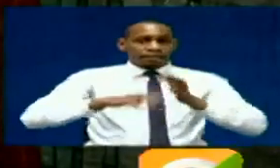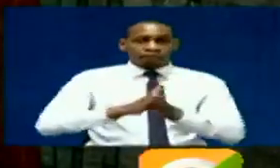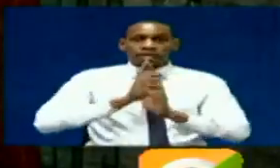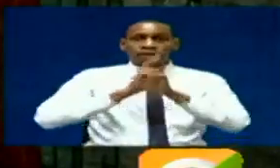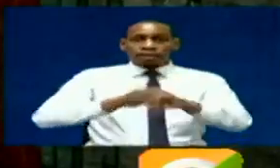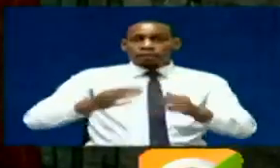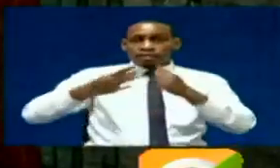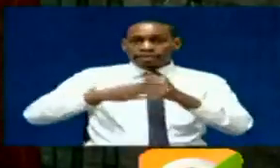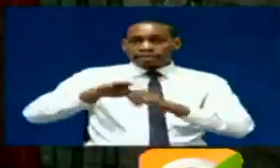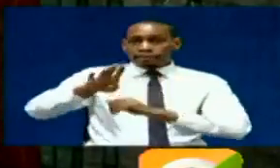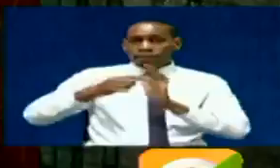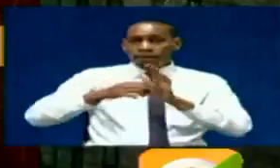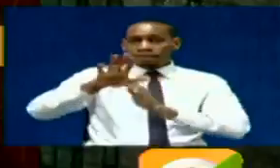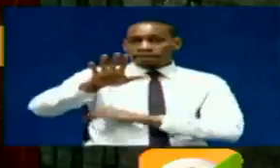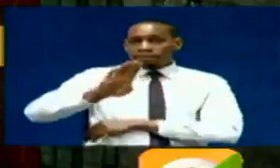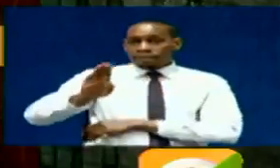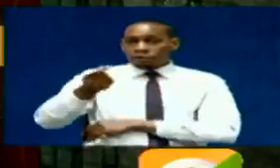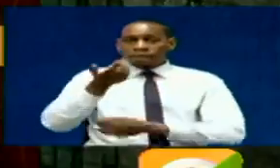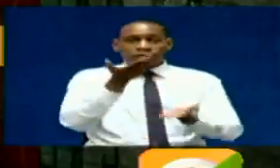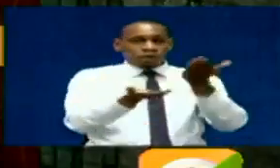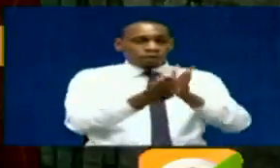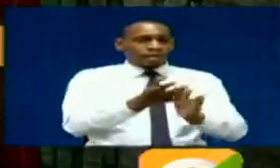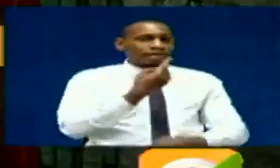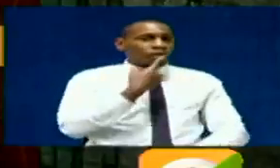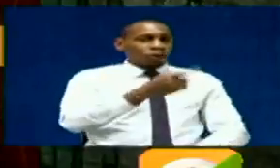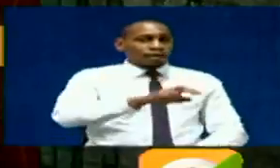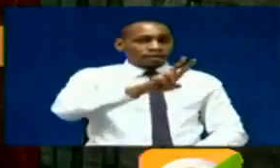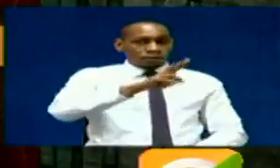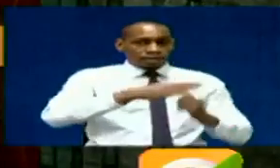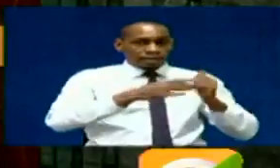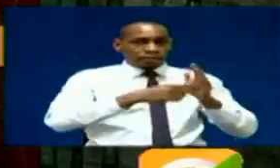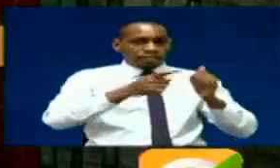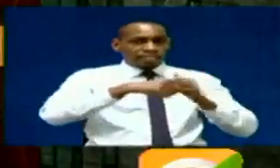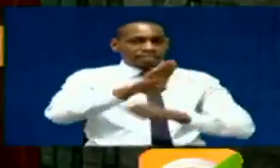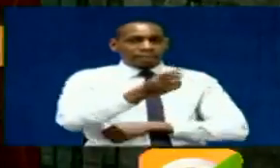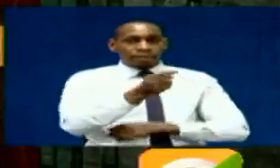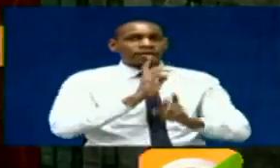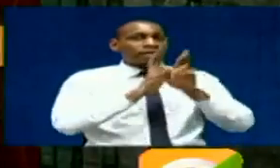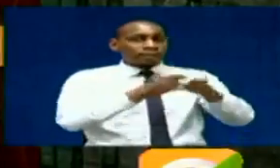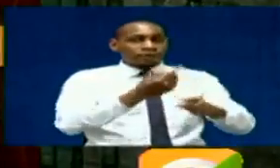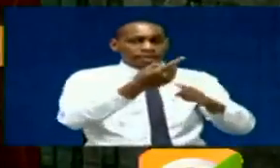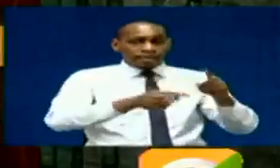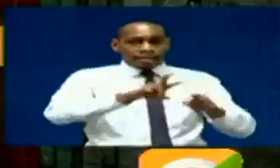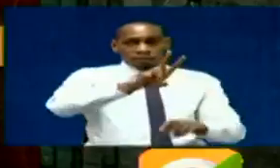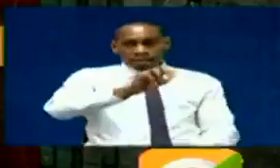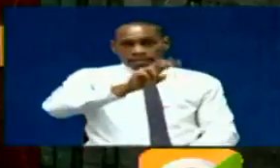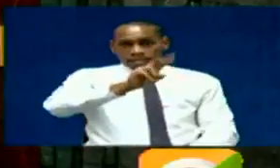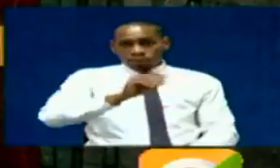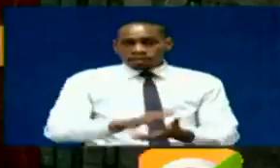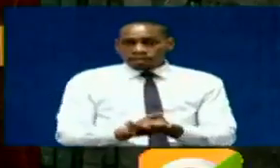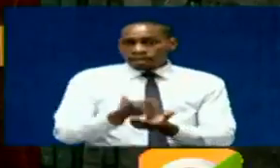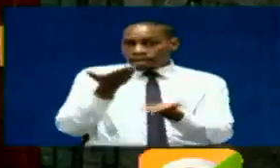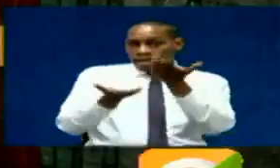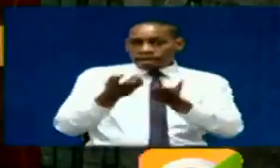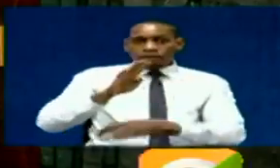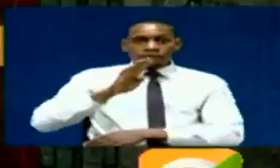posting 94.5 billion shillings compared to 129.6 billion shillings posted in 2020. With at least